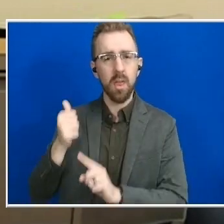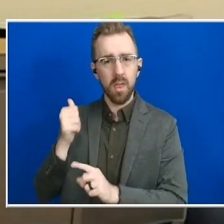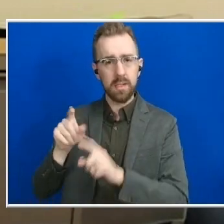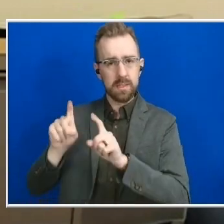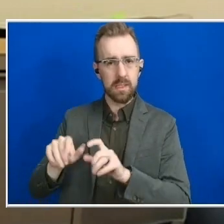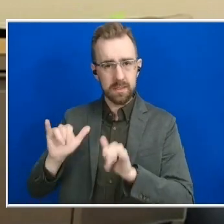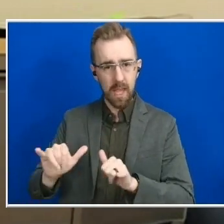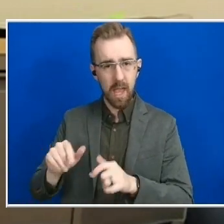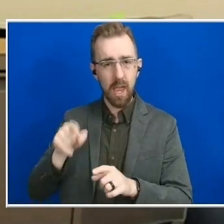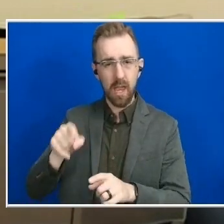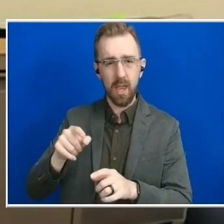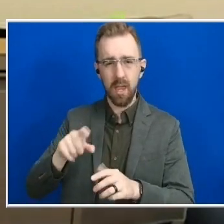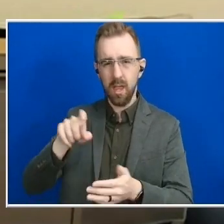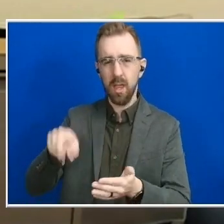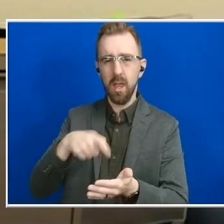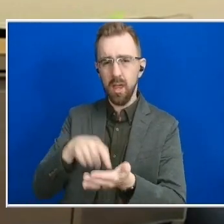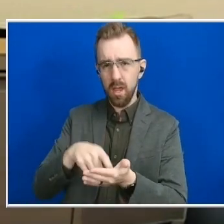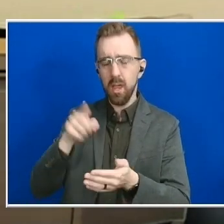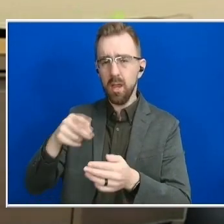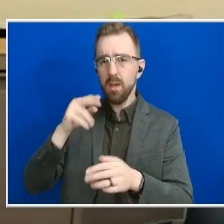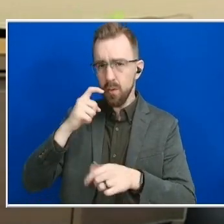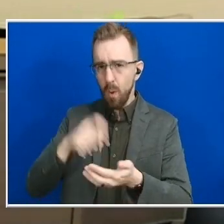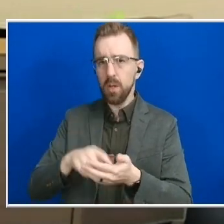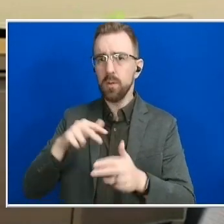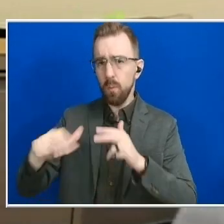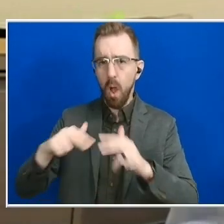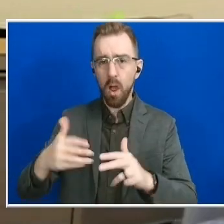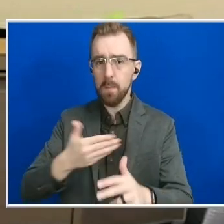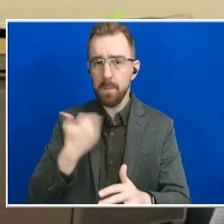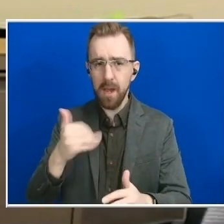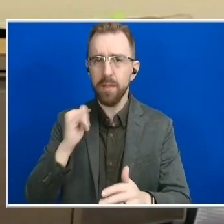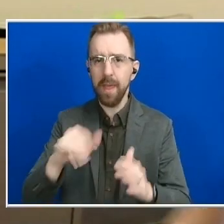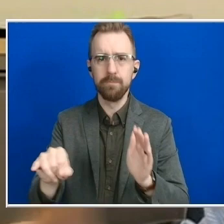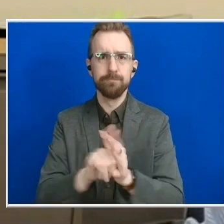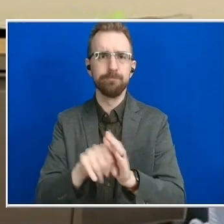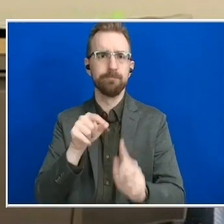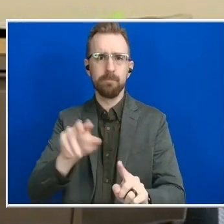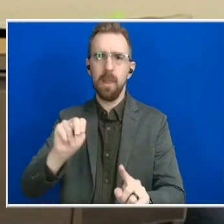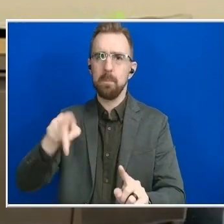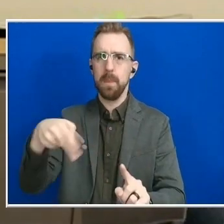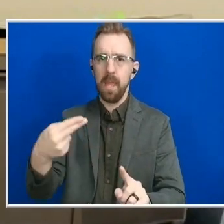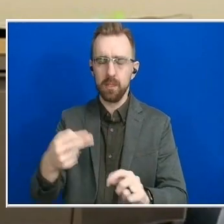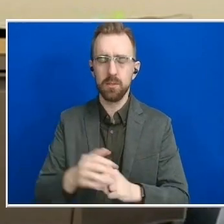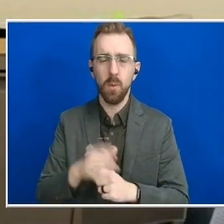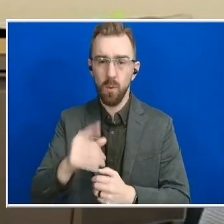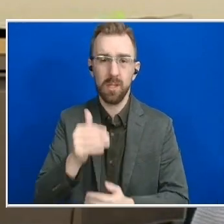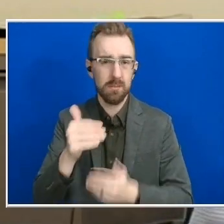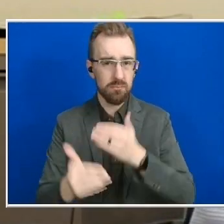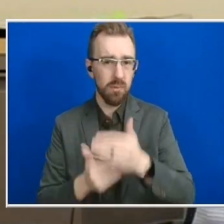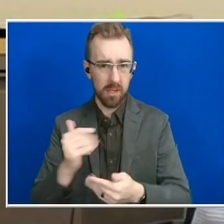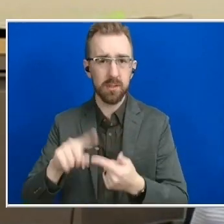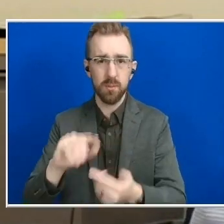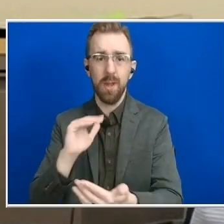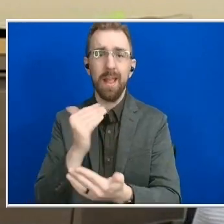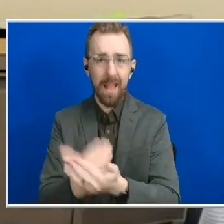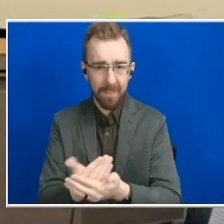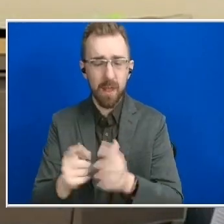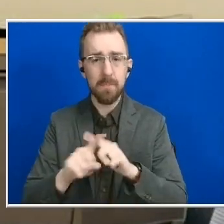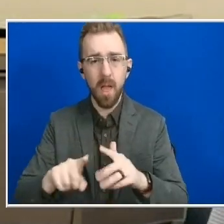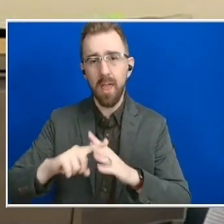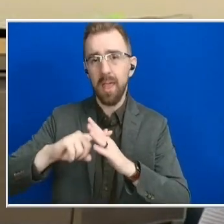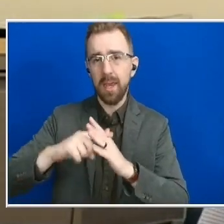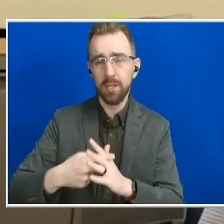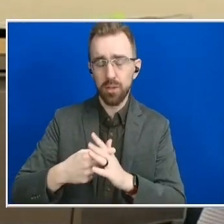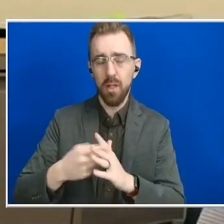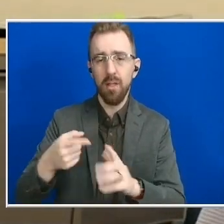gait, that's what establishes the diagnosis of NPH. And so it's quite a process to get there, but the initial